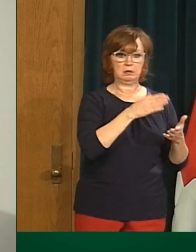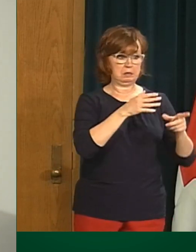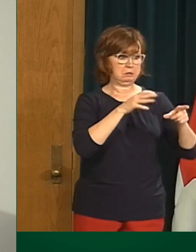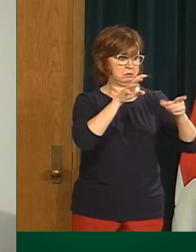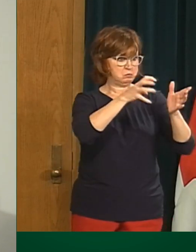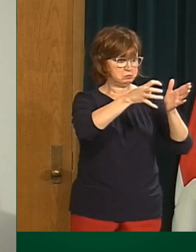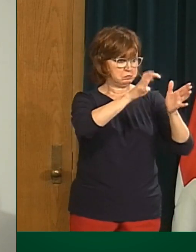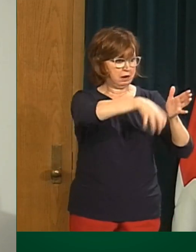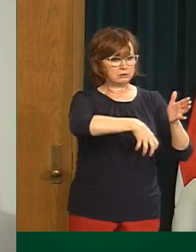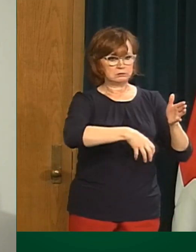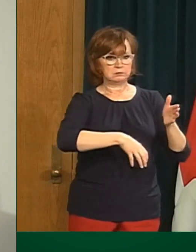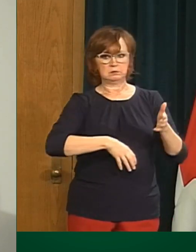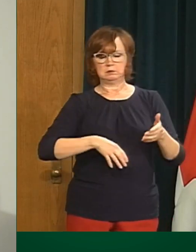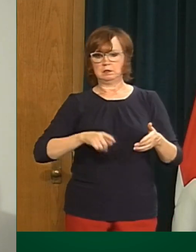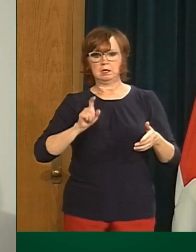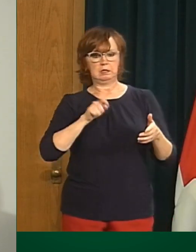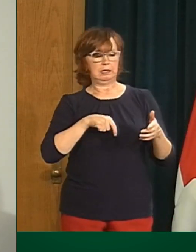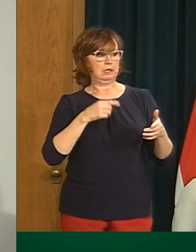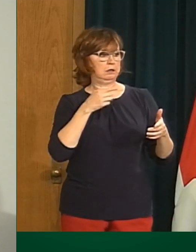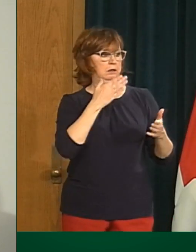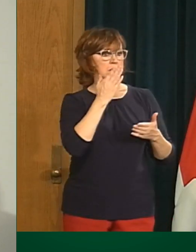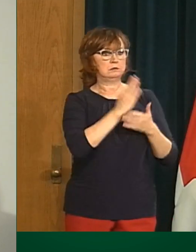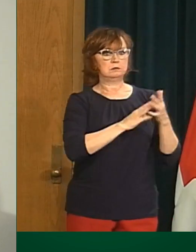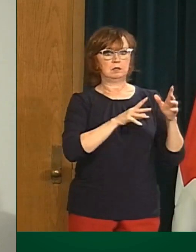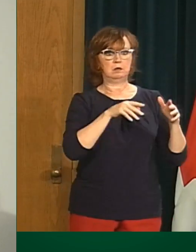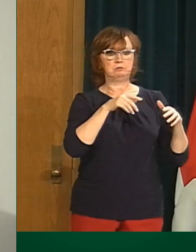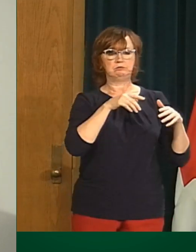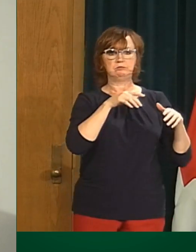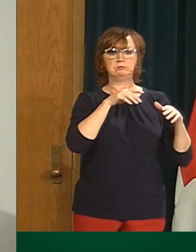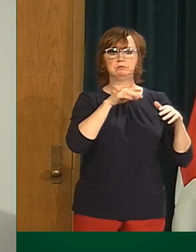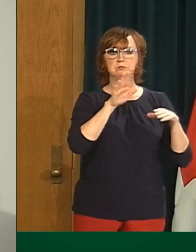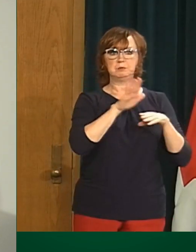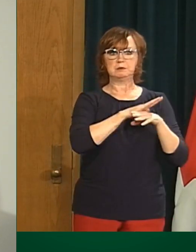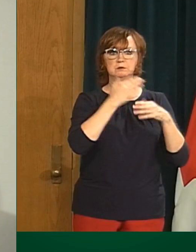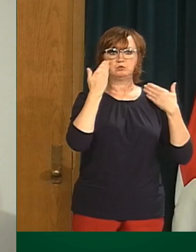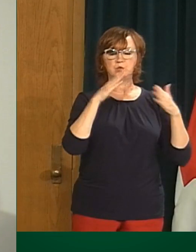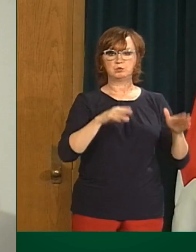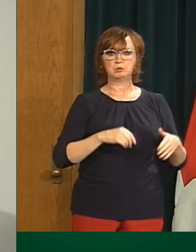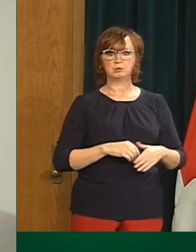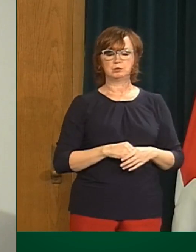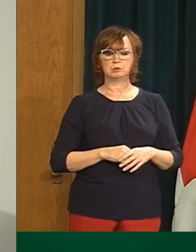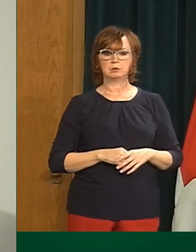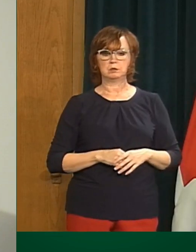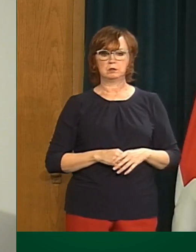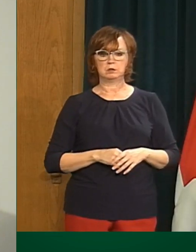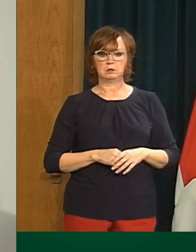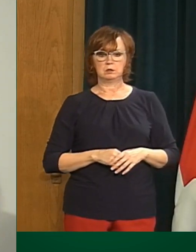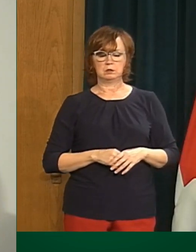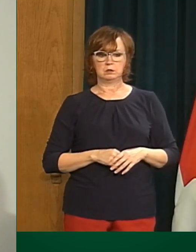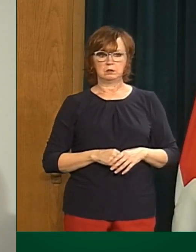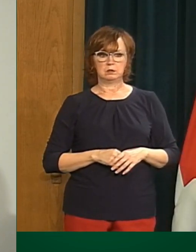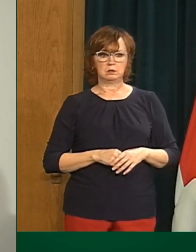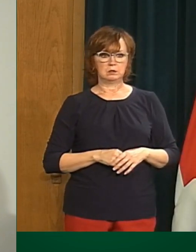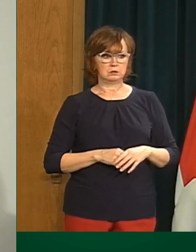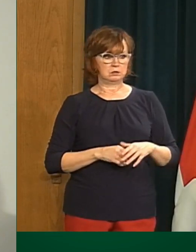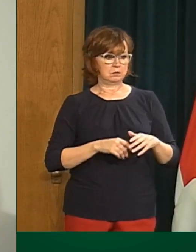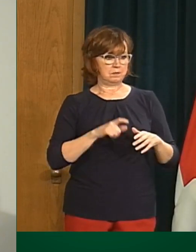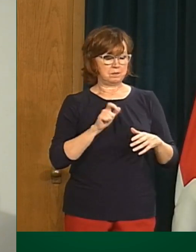receiving a non-medical service, as long as they're both asymptomatic, to wear a simple cloth mask or